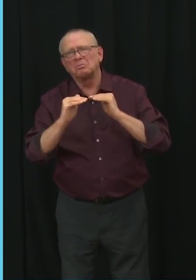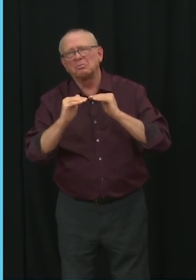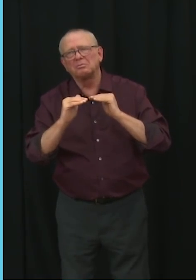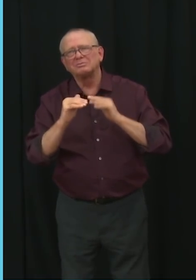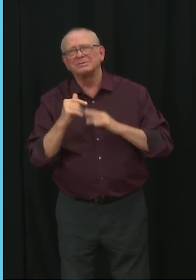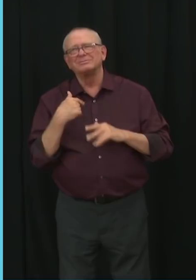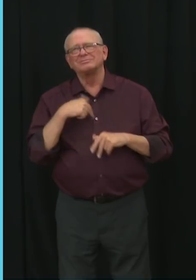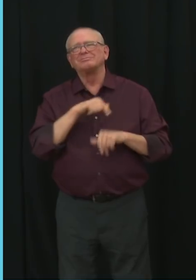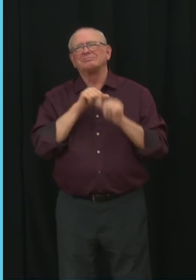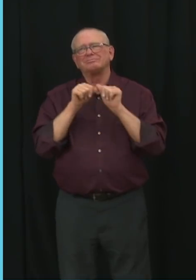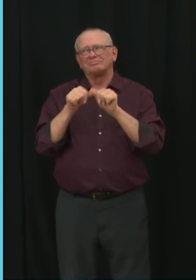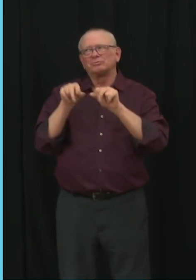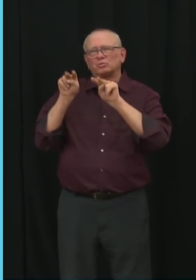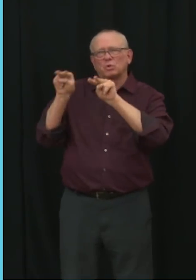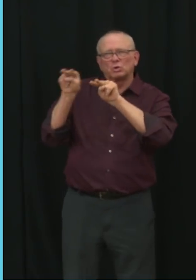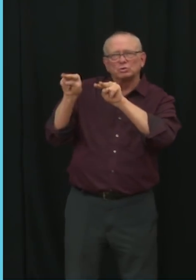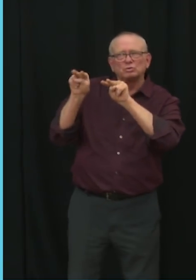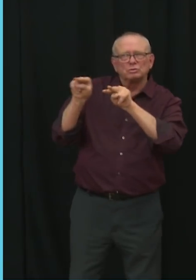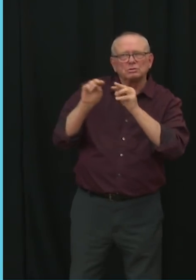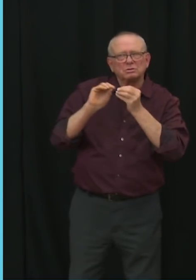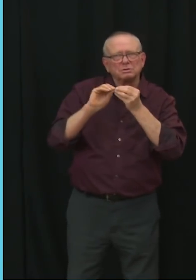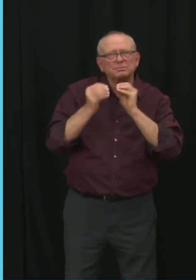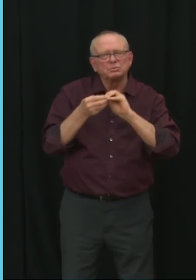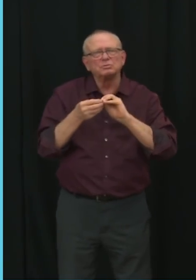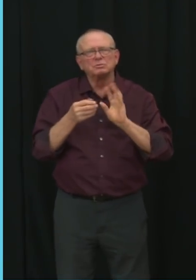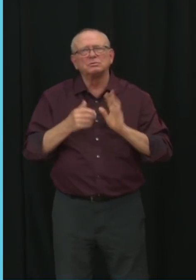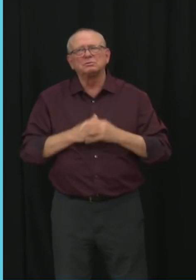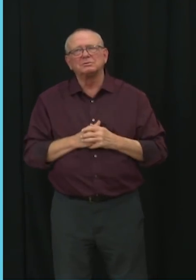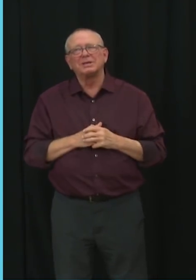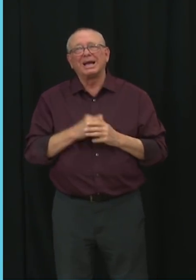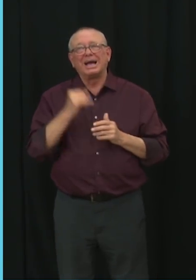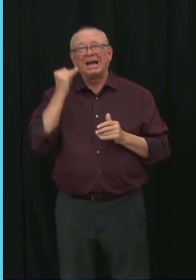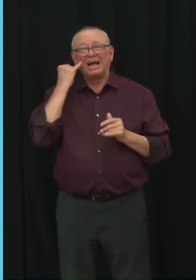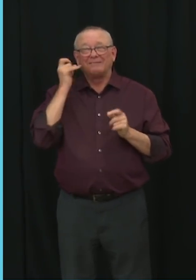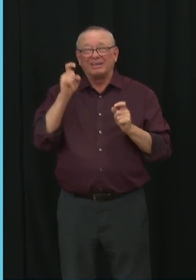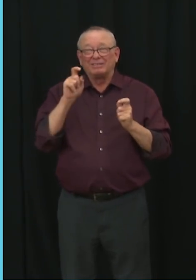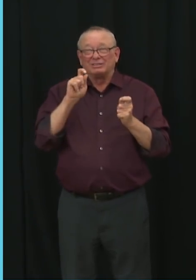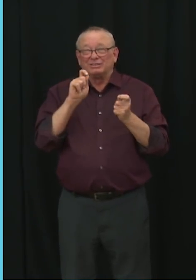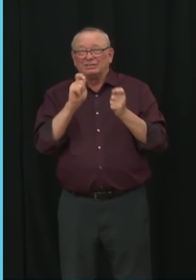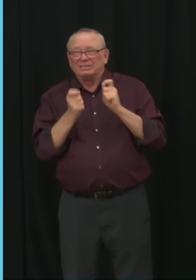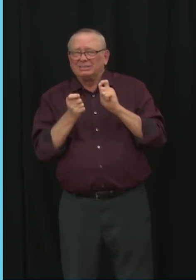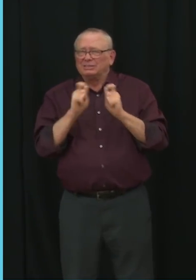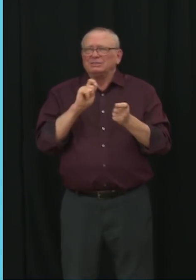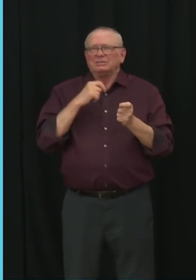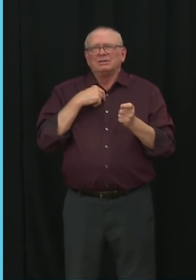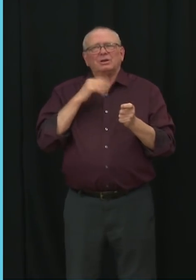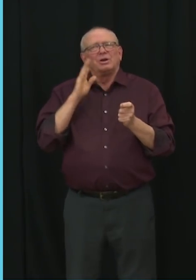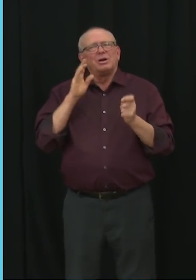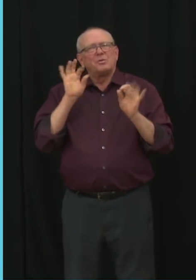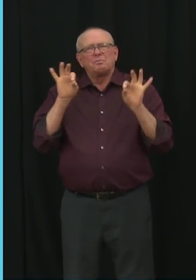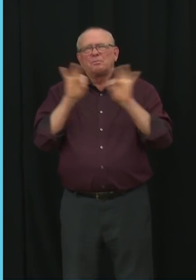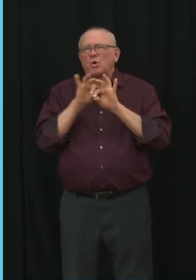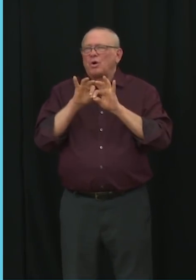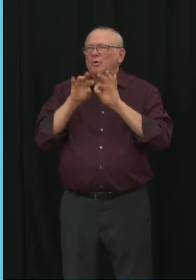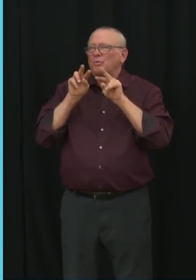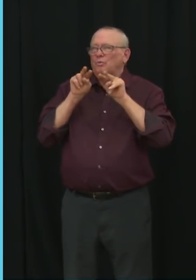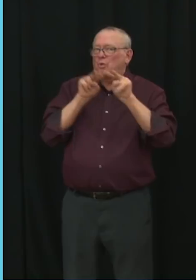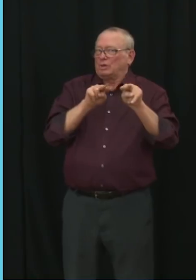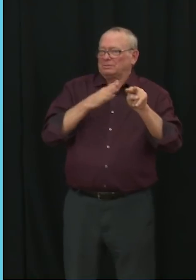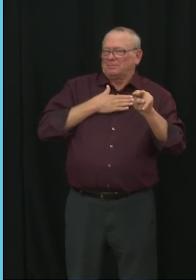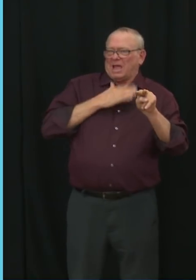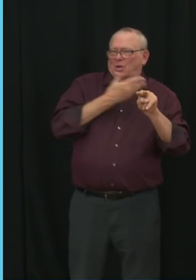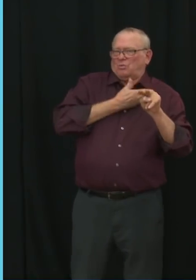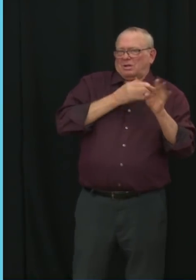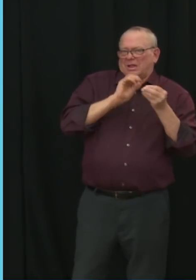And as I said before, if we need to make adjustments, we will. But we're going to watch our own data. And we haven't seen a